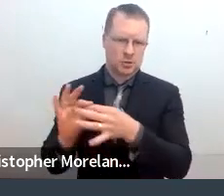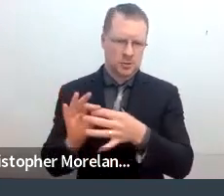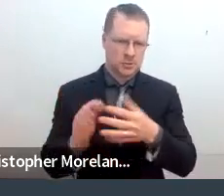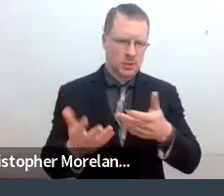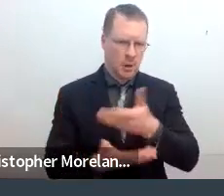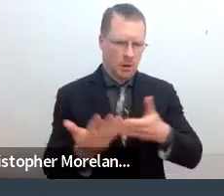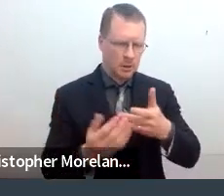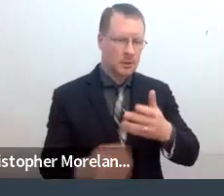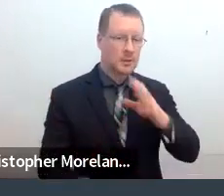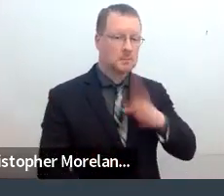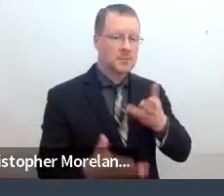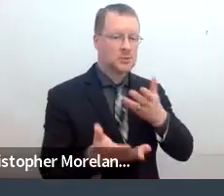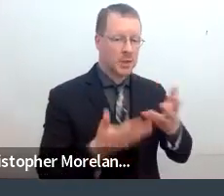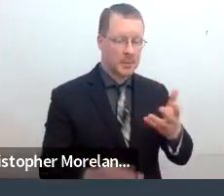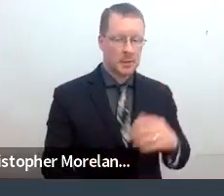prior research